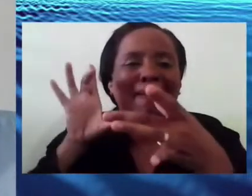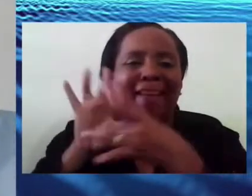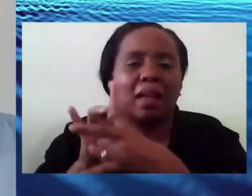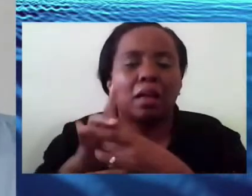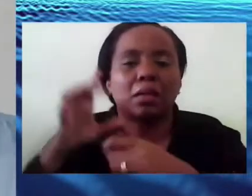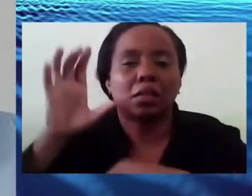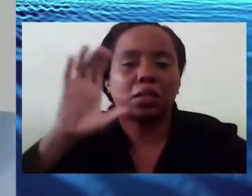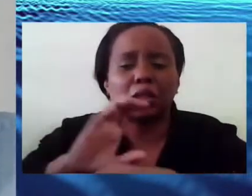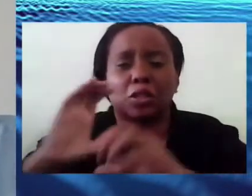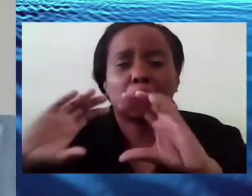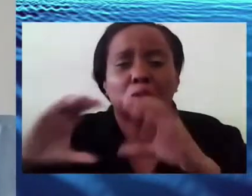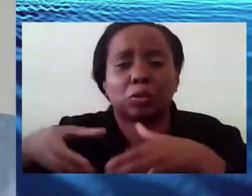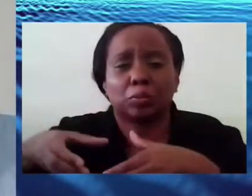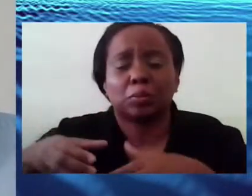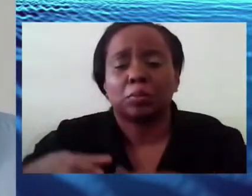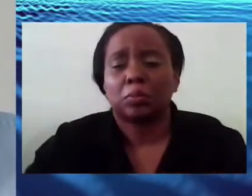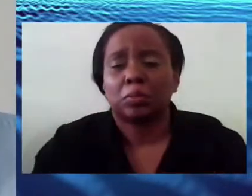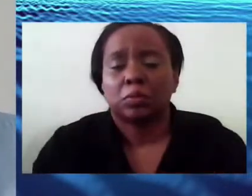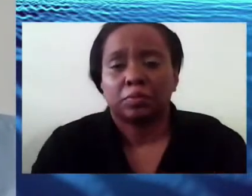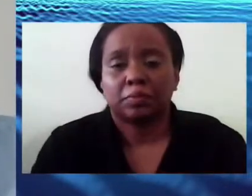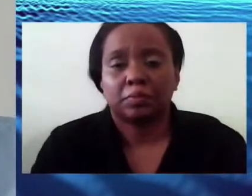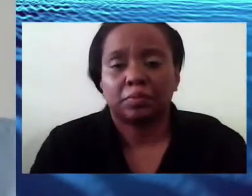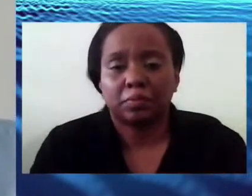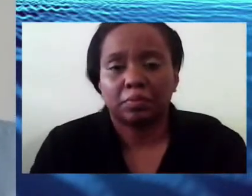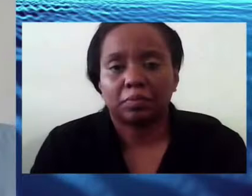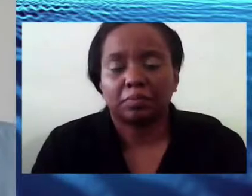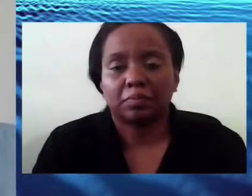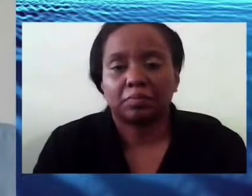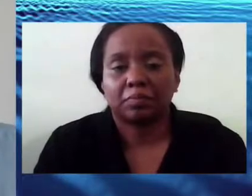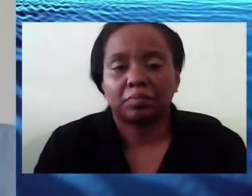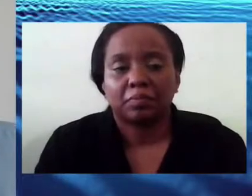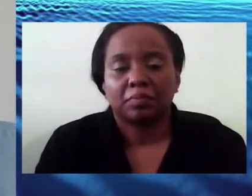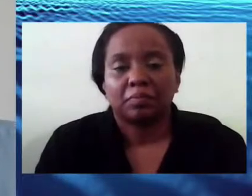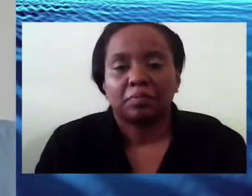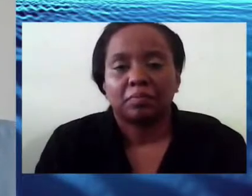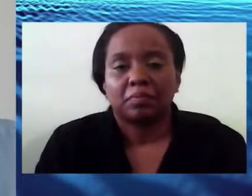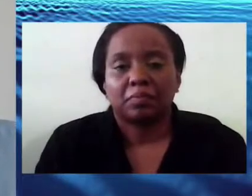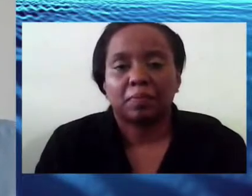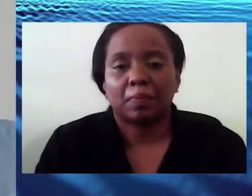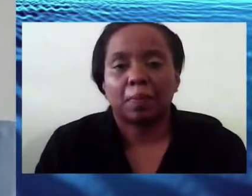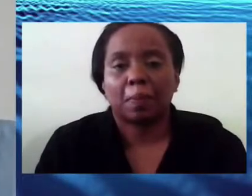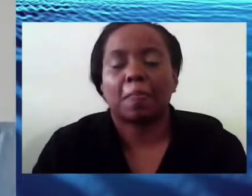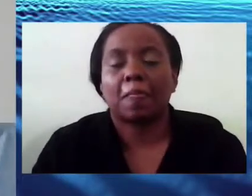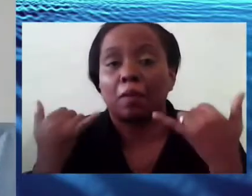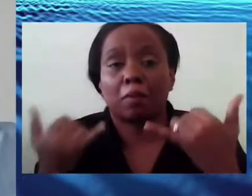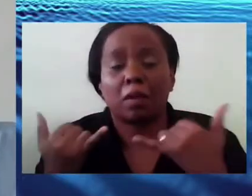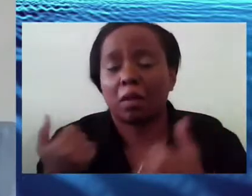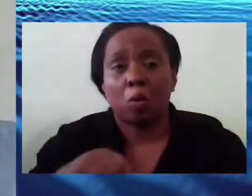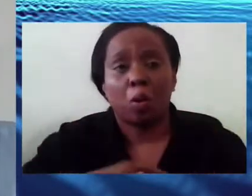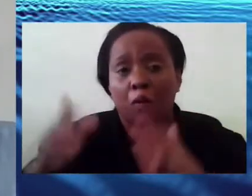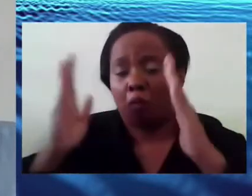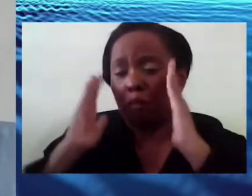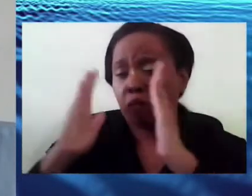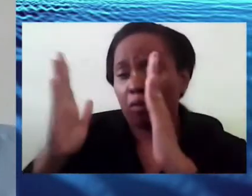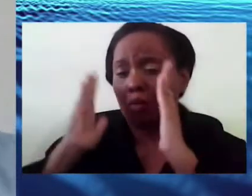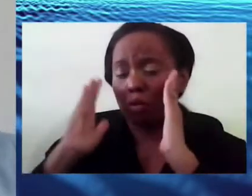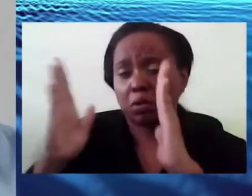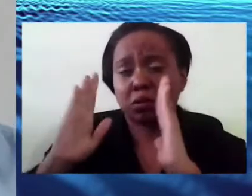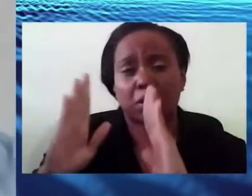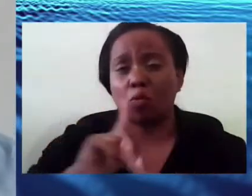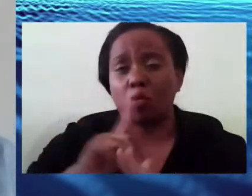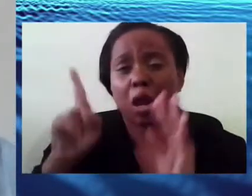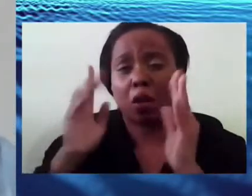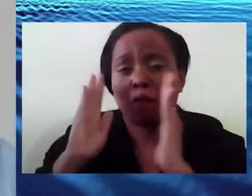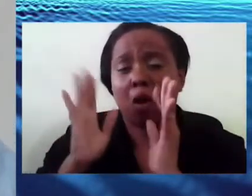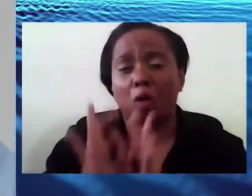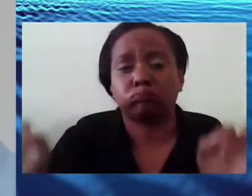is a cluster, this right now is occupying the attention more than anything else of the Ministry of Health and